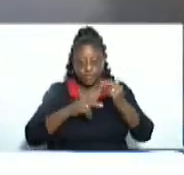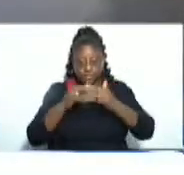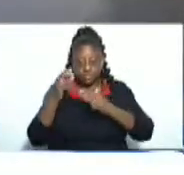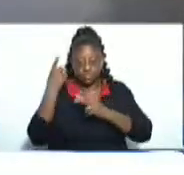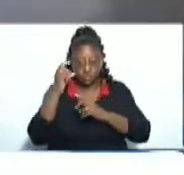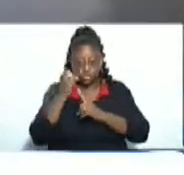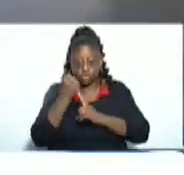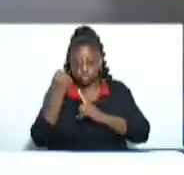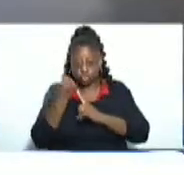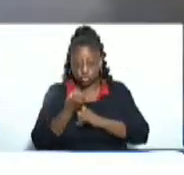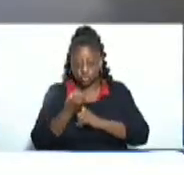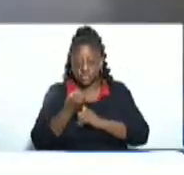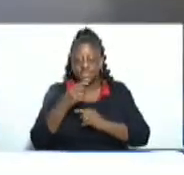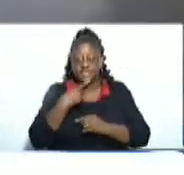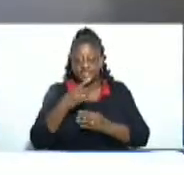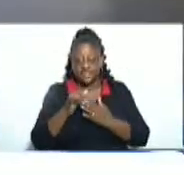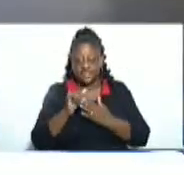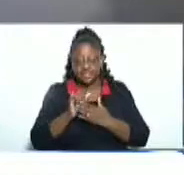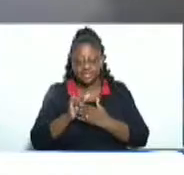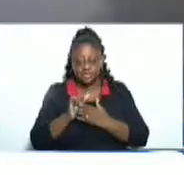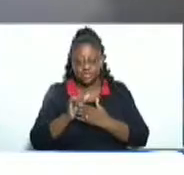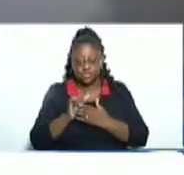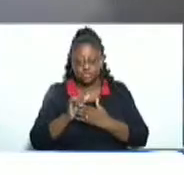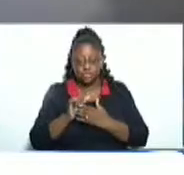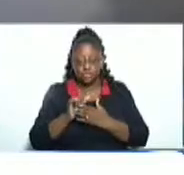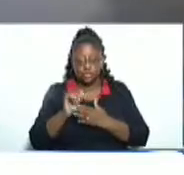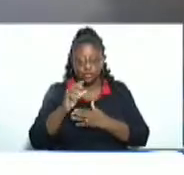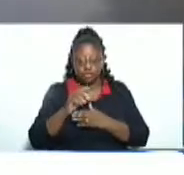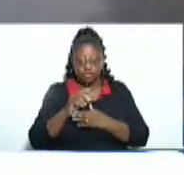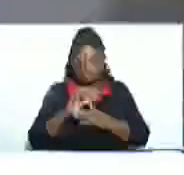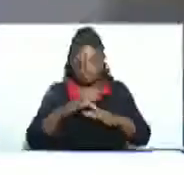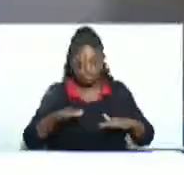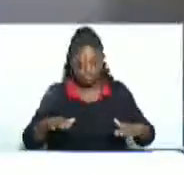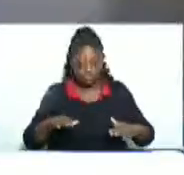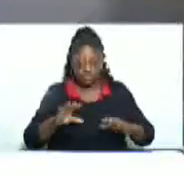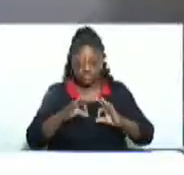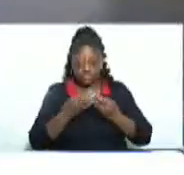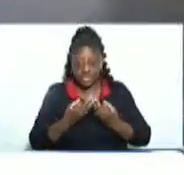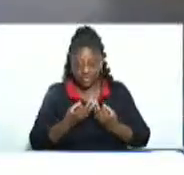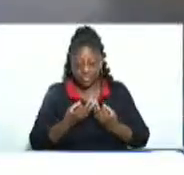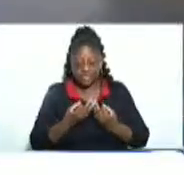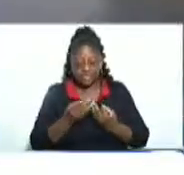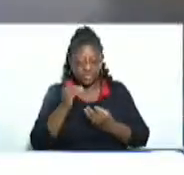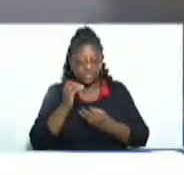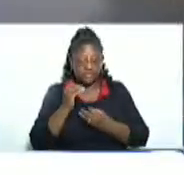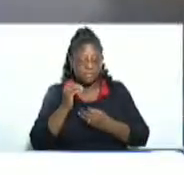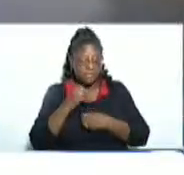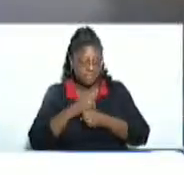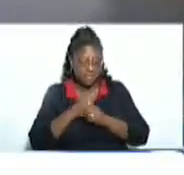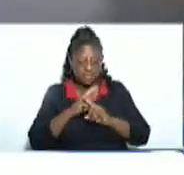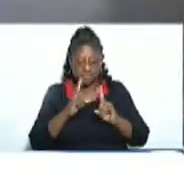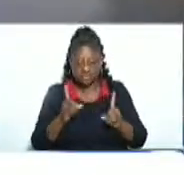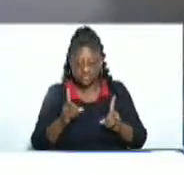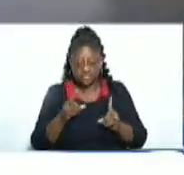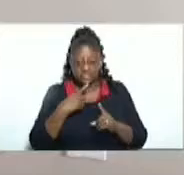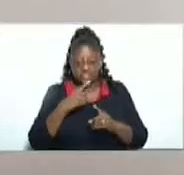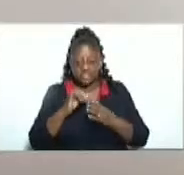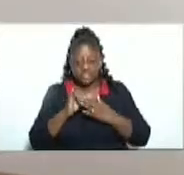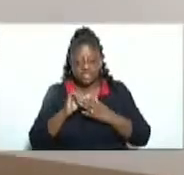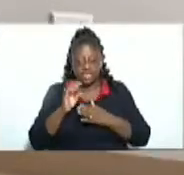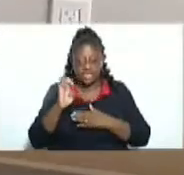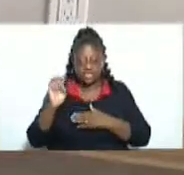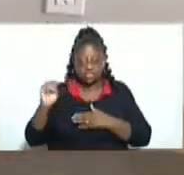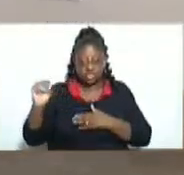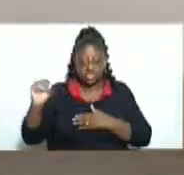Services giving urgent need to children and family matters in the country. The two-story structure located Prime Plaza, East Street